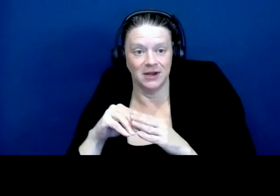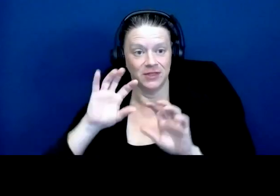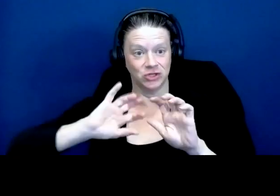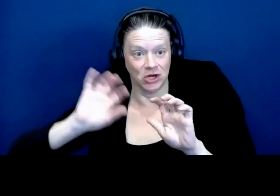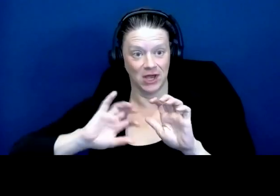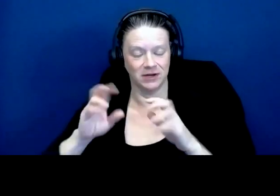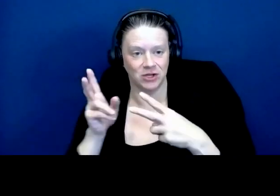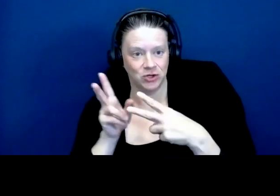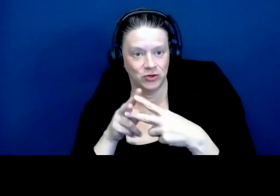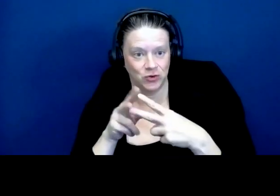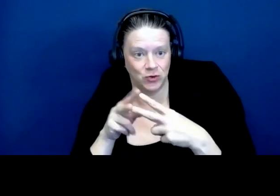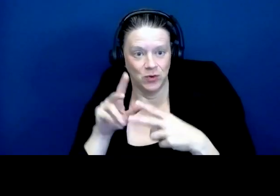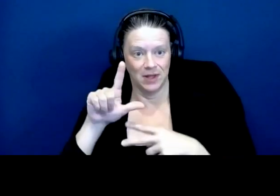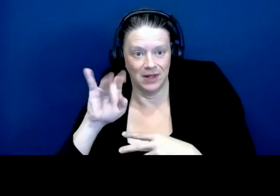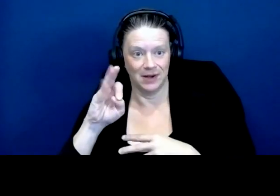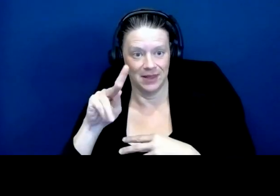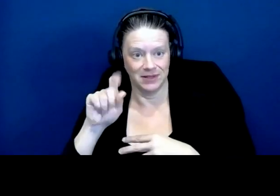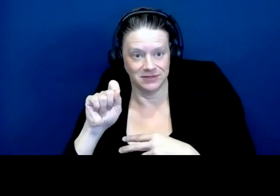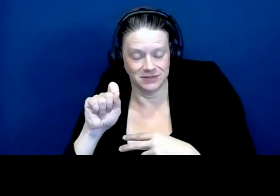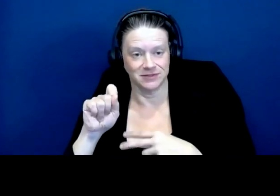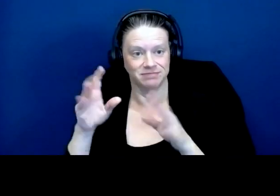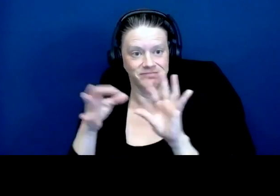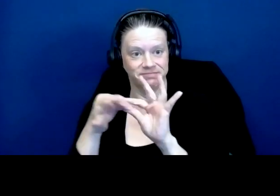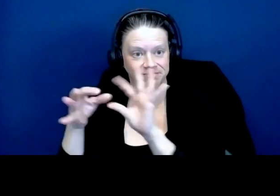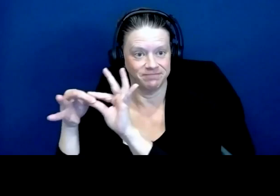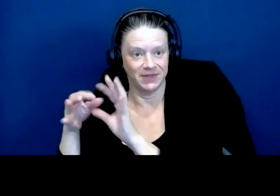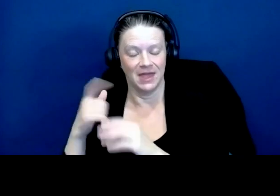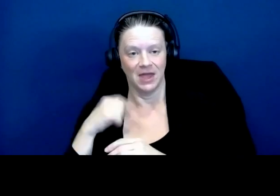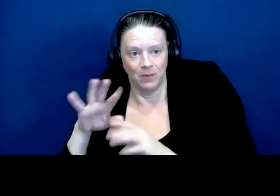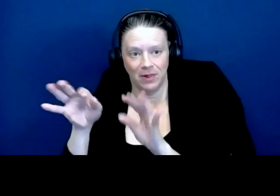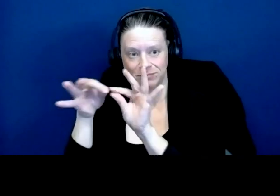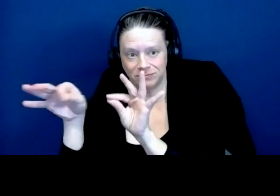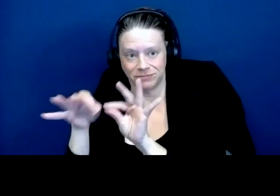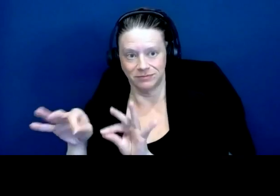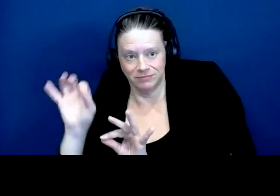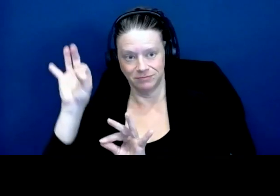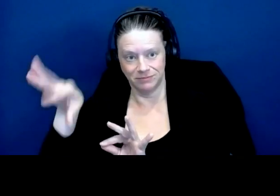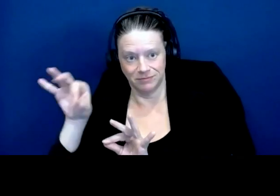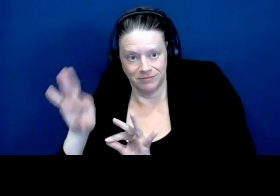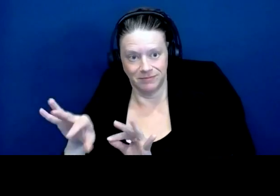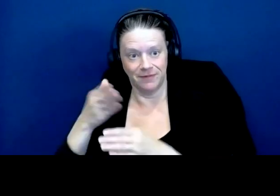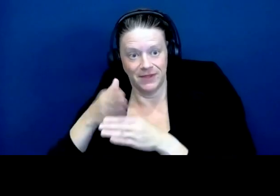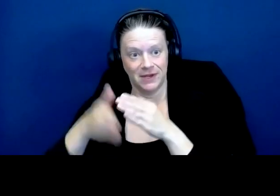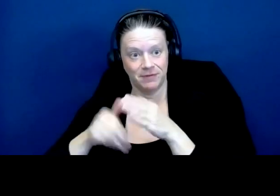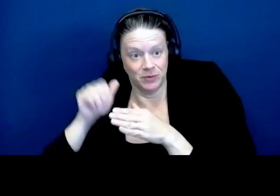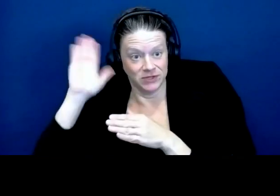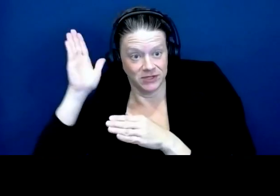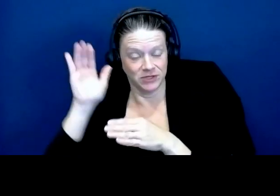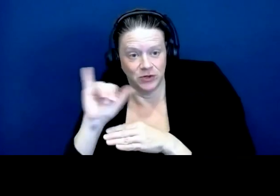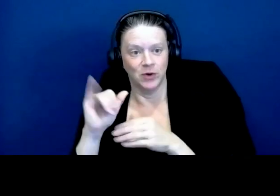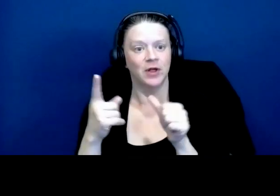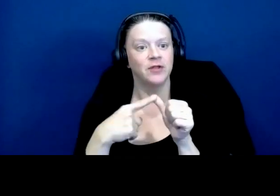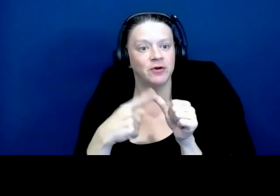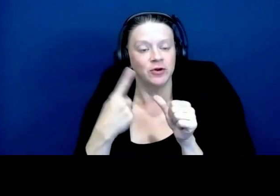and I will do them at the end of the presentation as well. And the first one is a survey